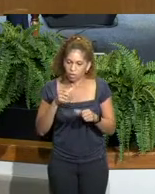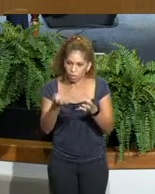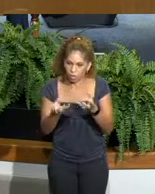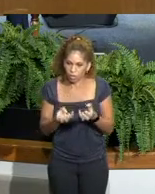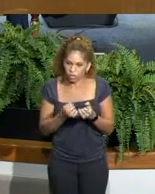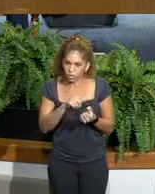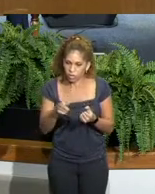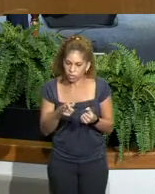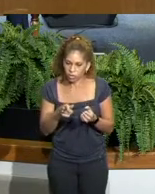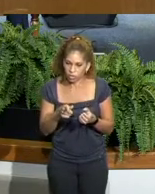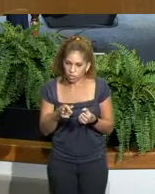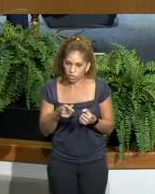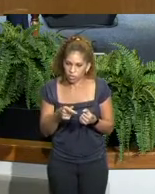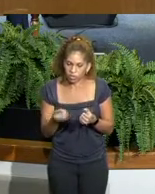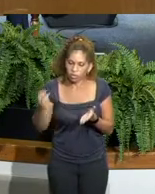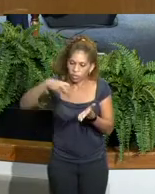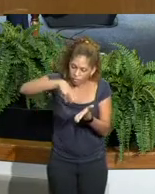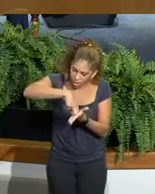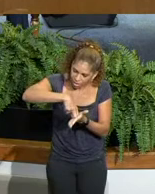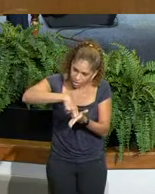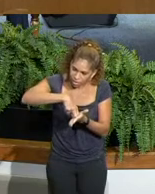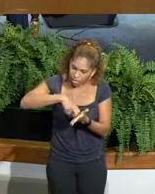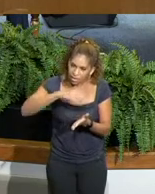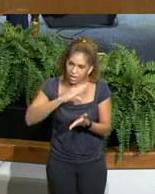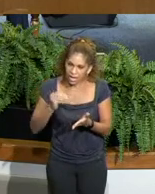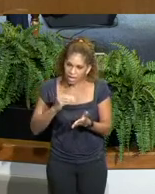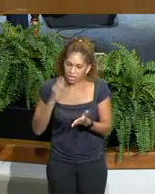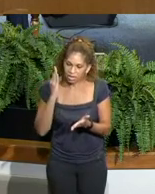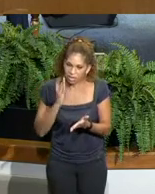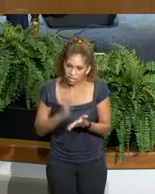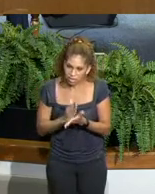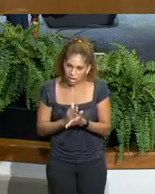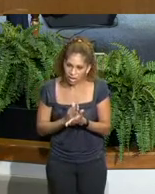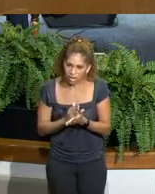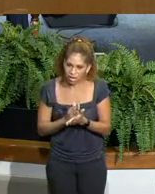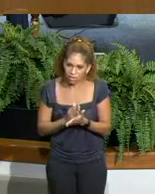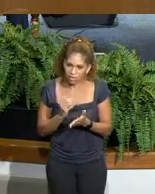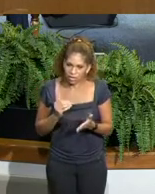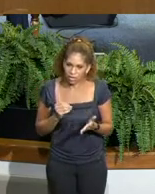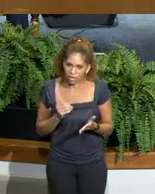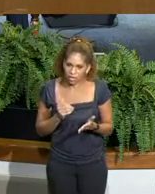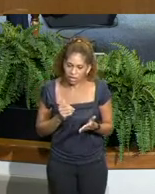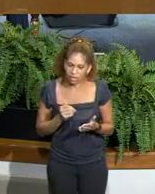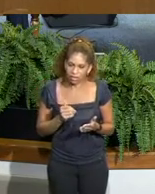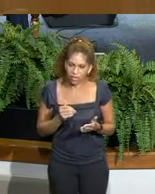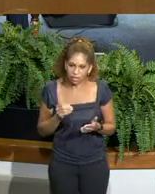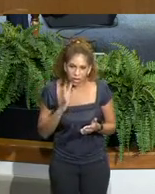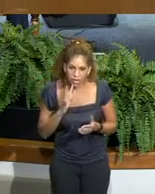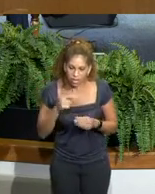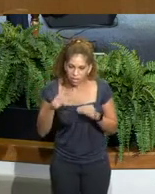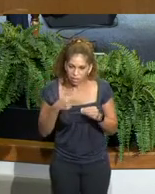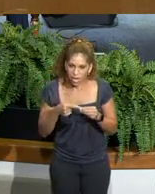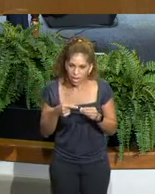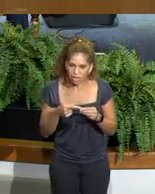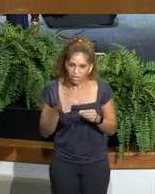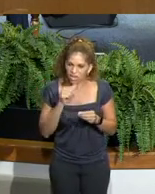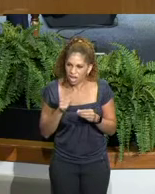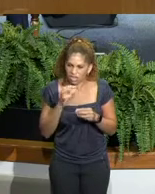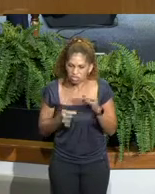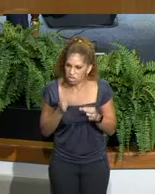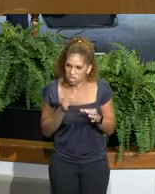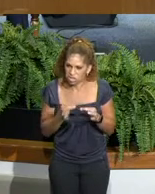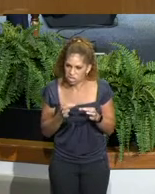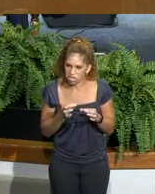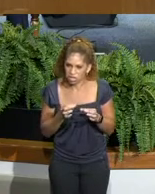back, bow down, and stop resisting injustice, and it always attempts to make